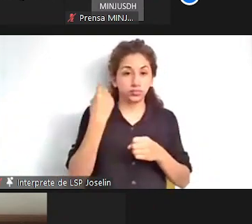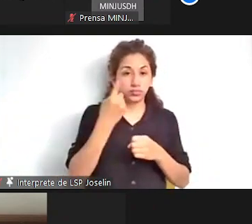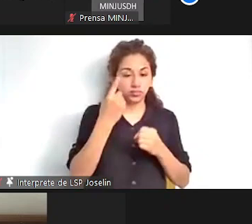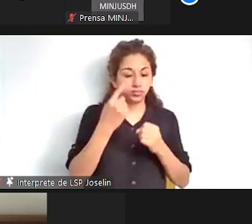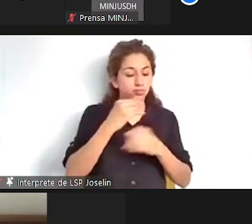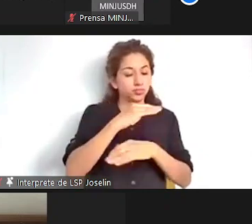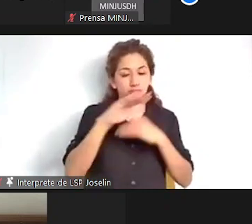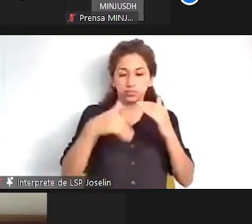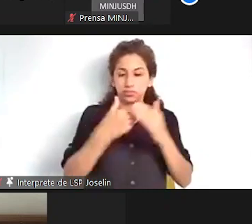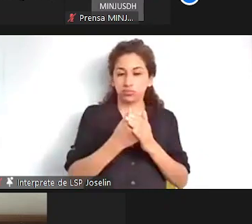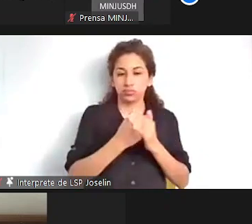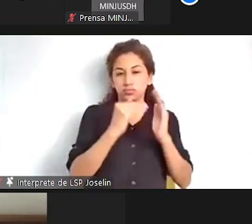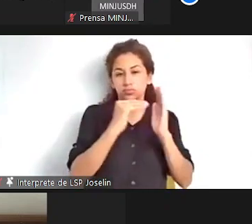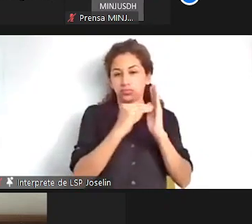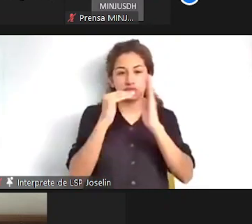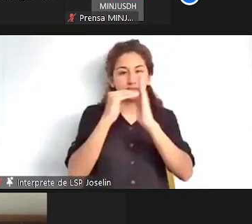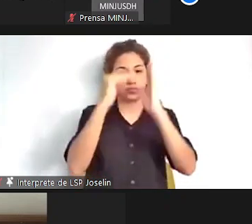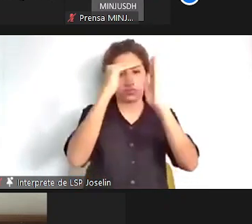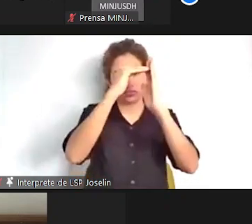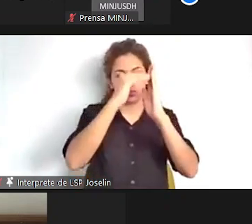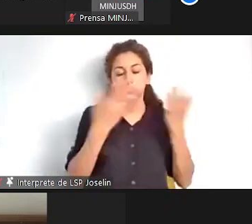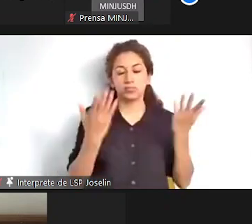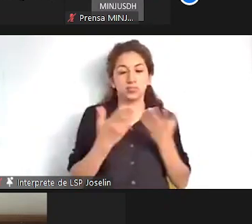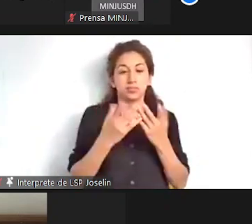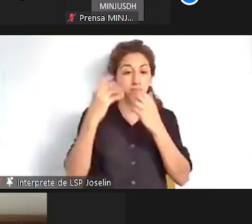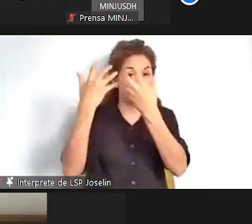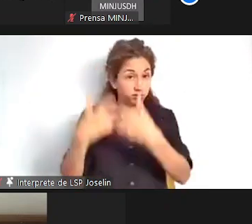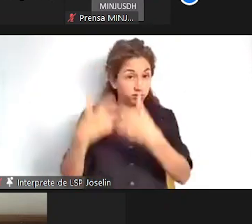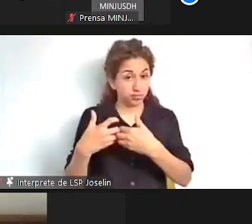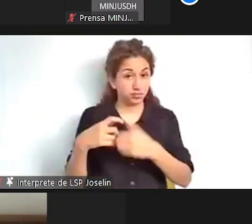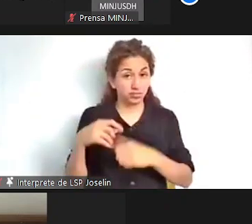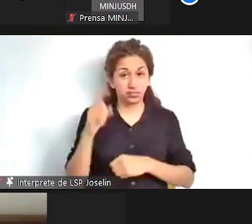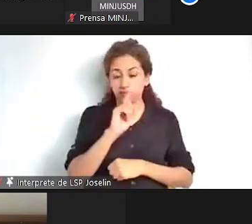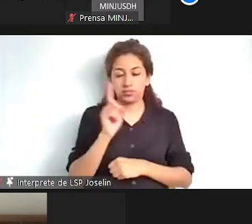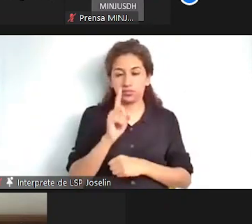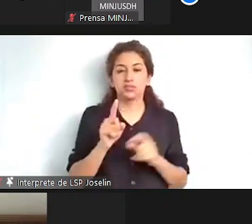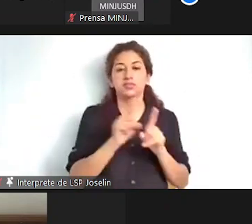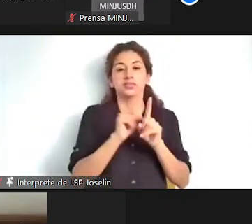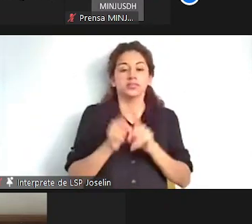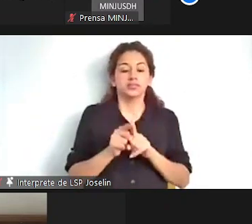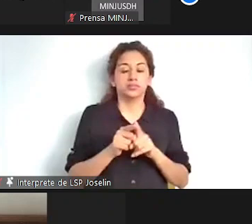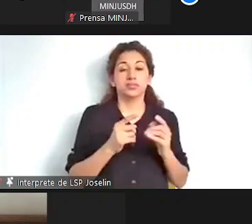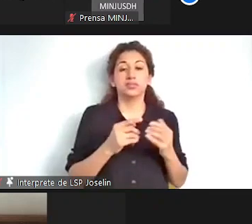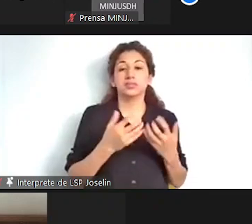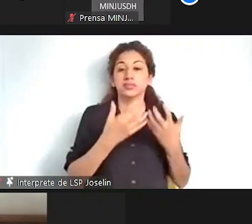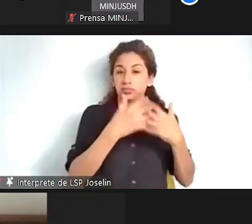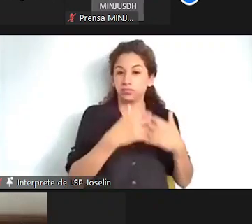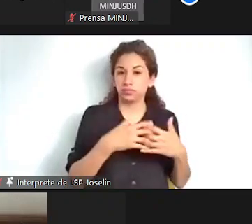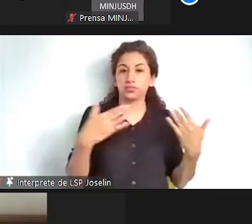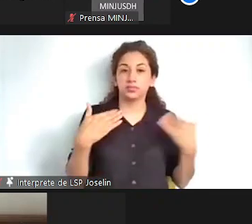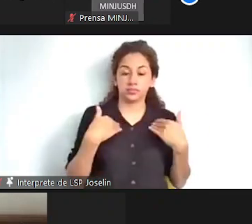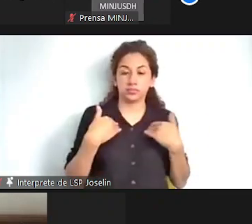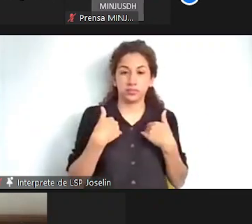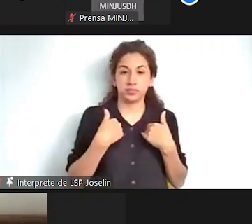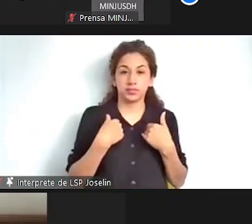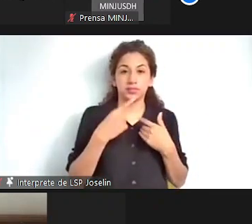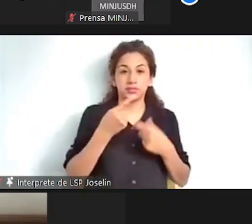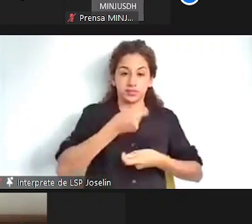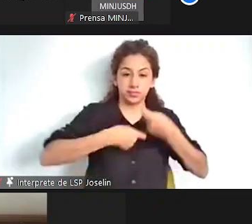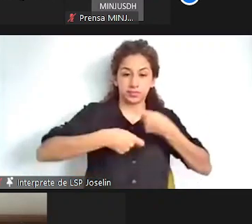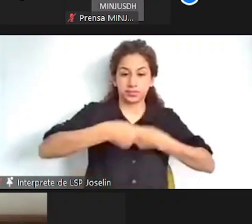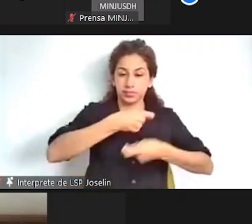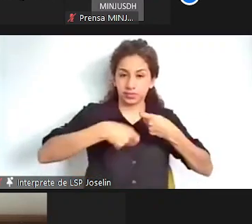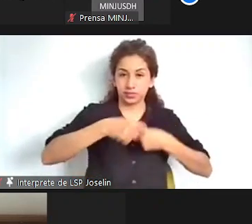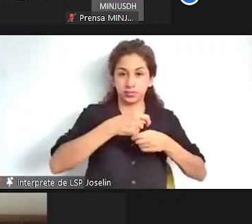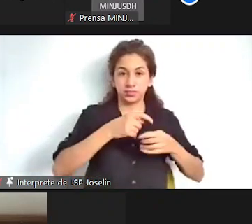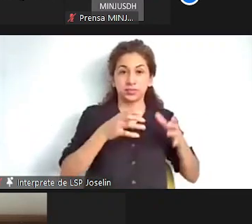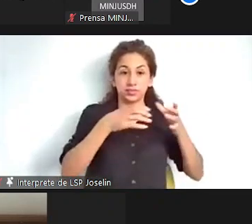account that the existence of sectoral bargaining so bargaining at industry level is sometimes